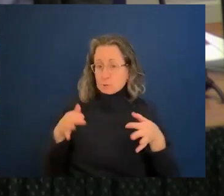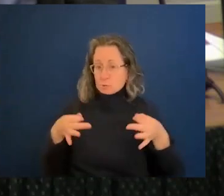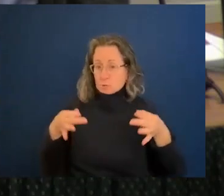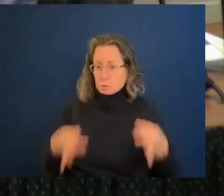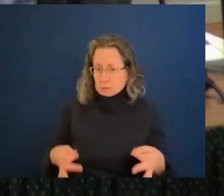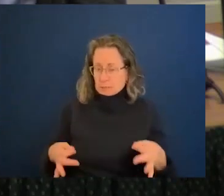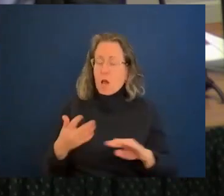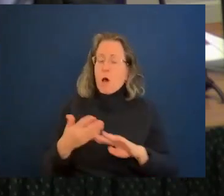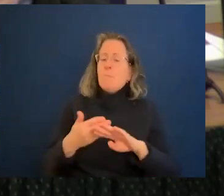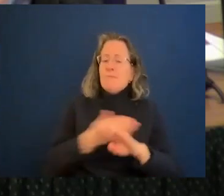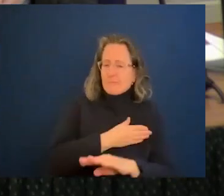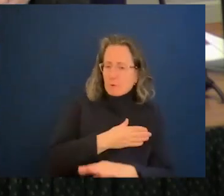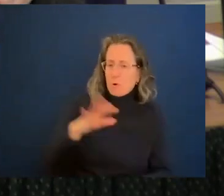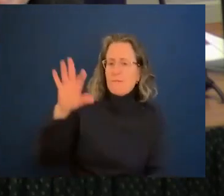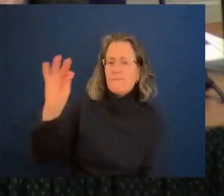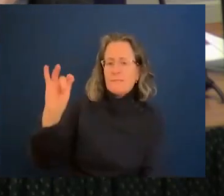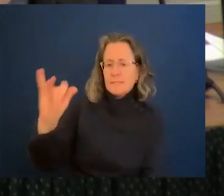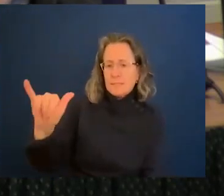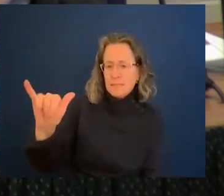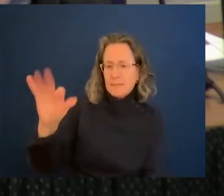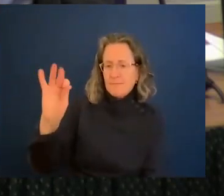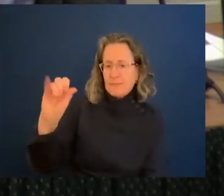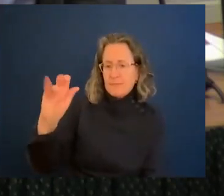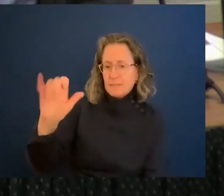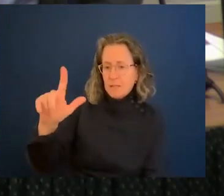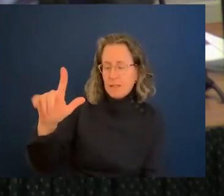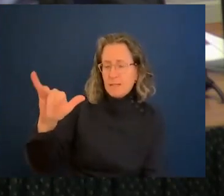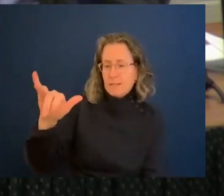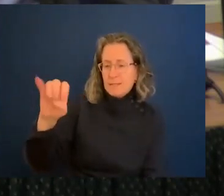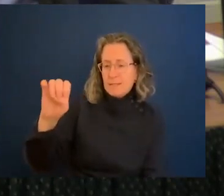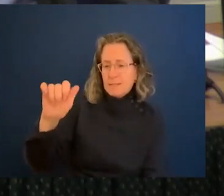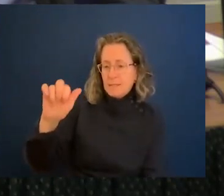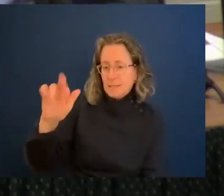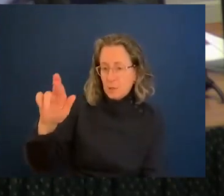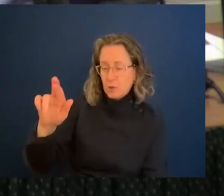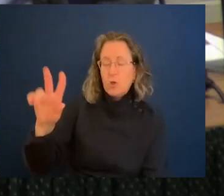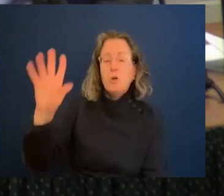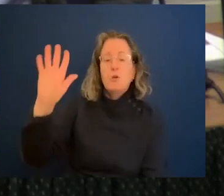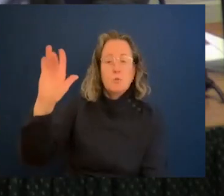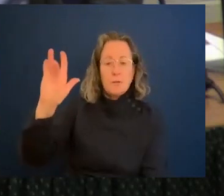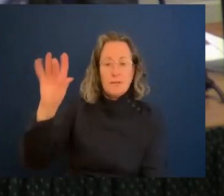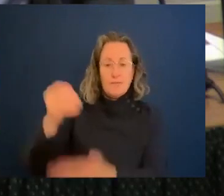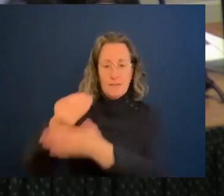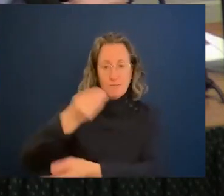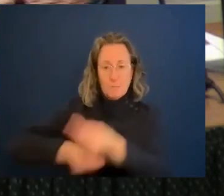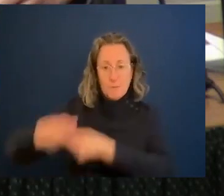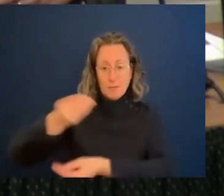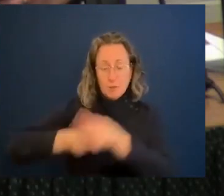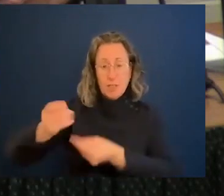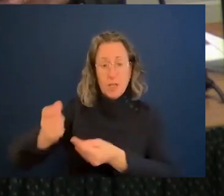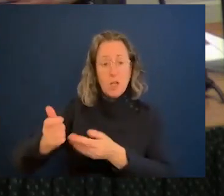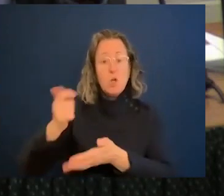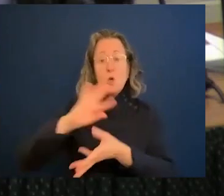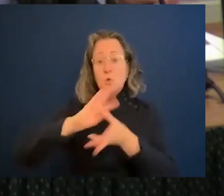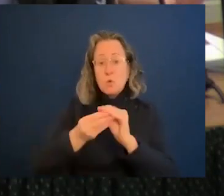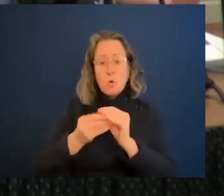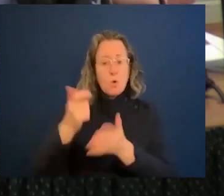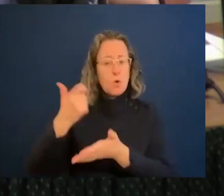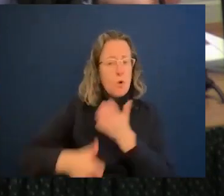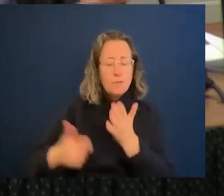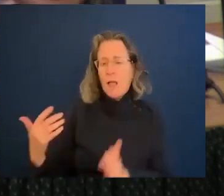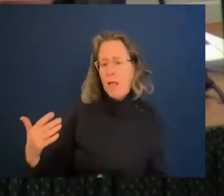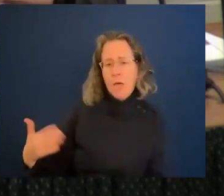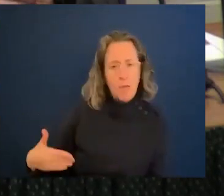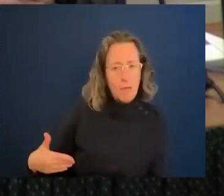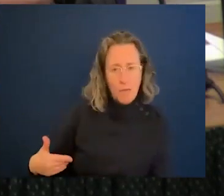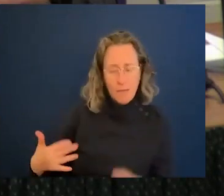in some cases there's incomplete knowledge to even make an educated guess at the total cost to the town and that may require